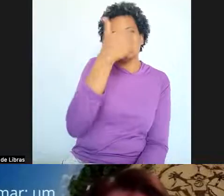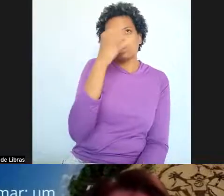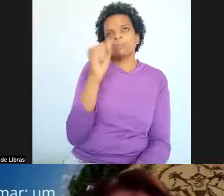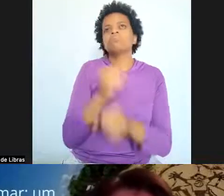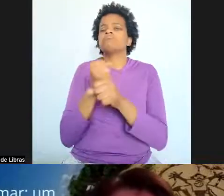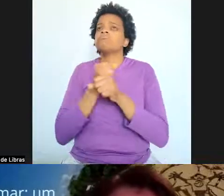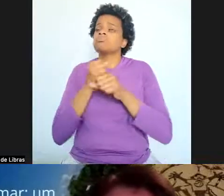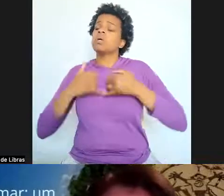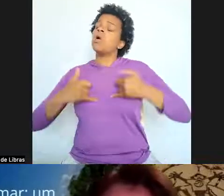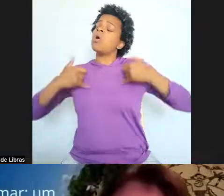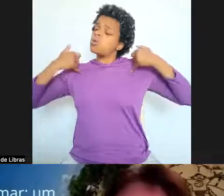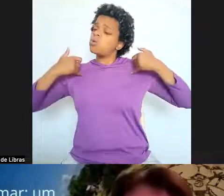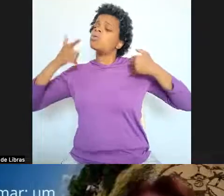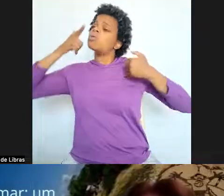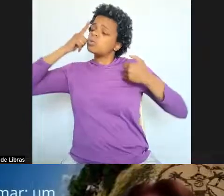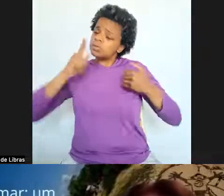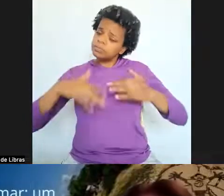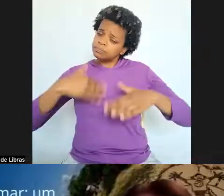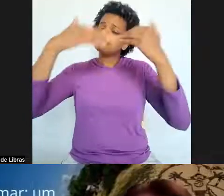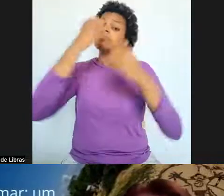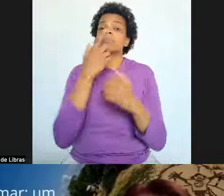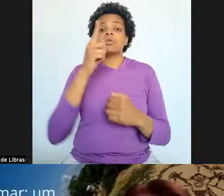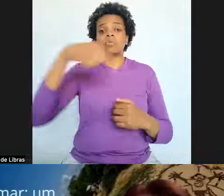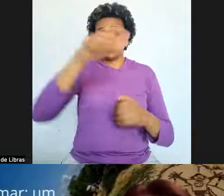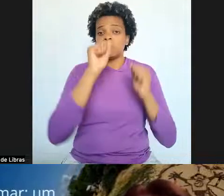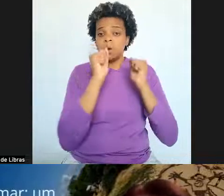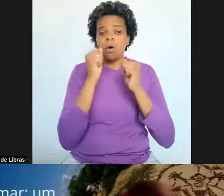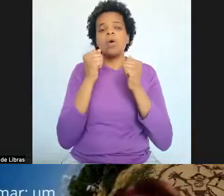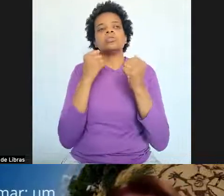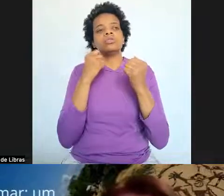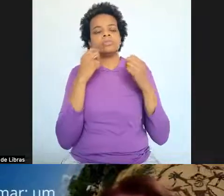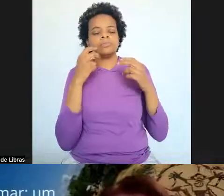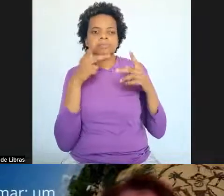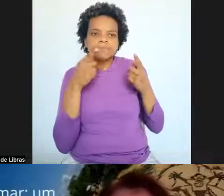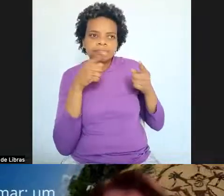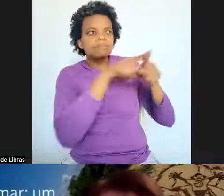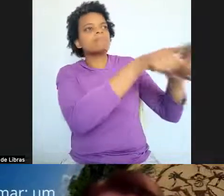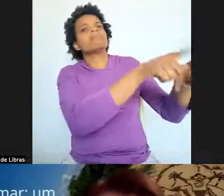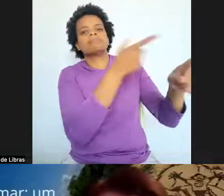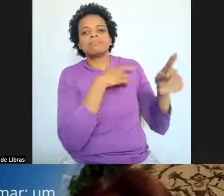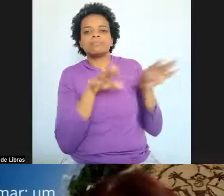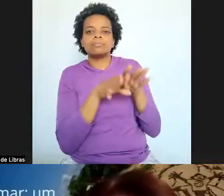of our strategic planning, which we are very proud to participate.